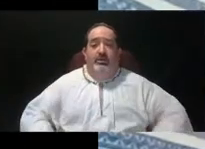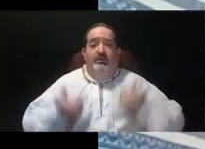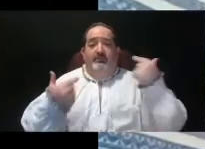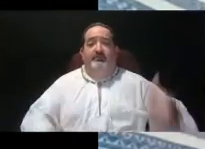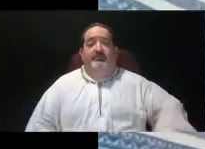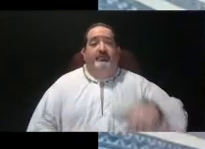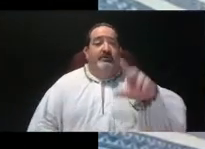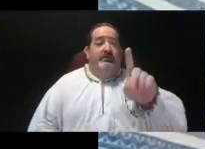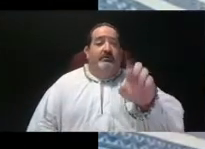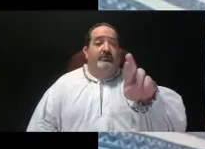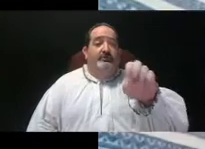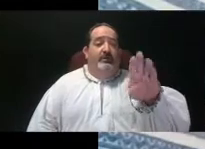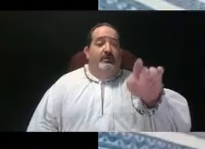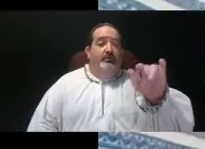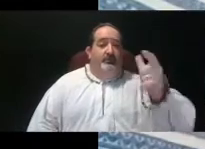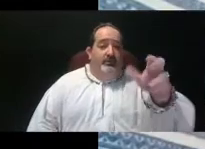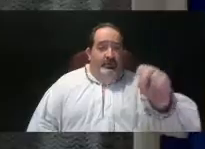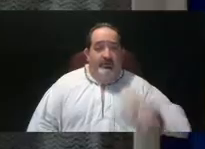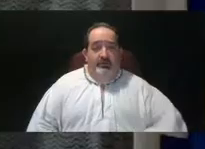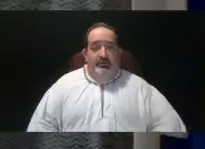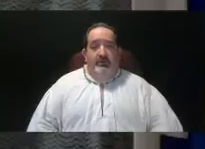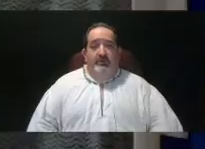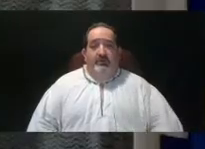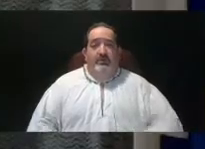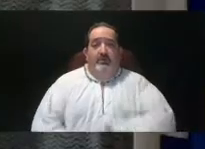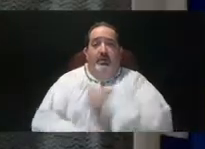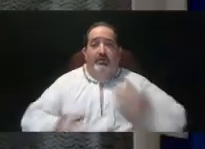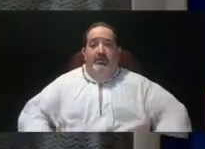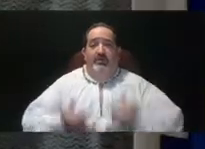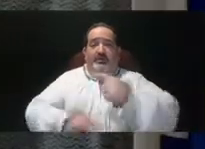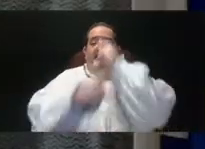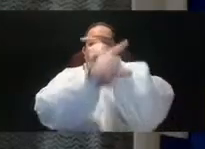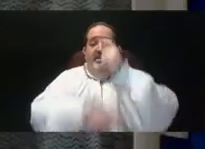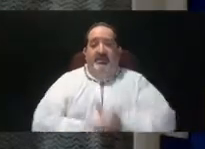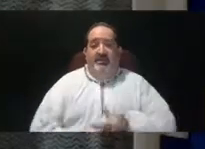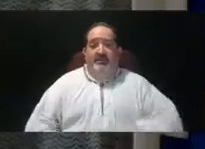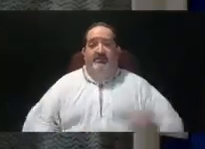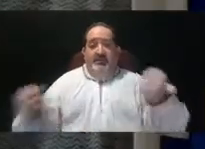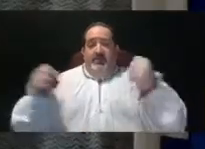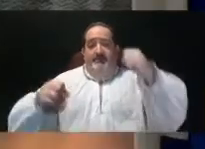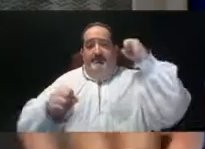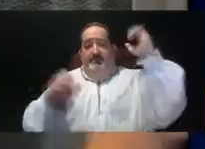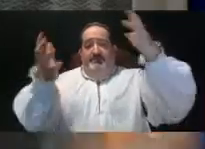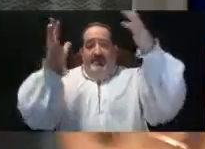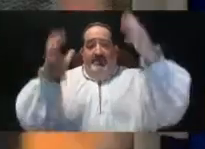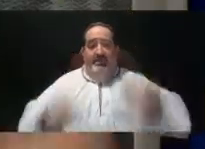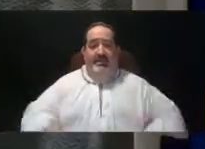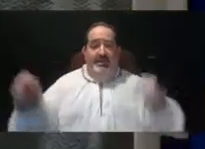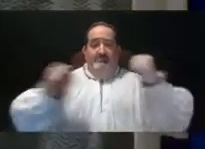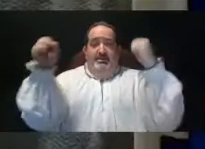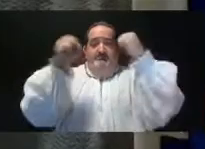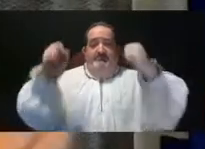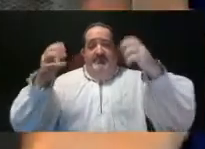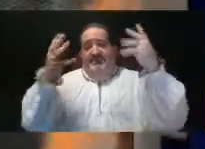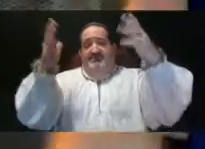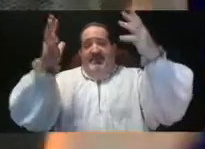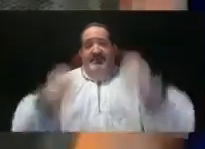Long live Dreiburgen. Long live Caid. Hip, hip. Hip,